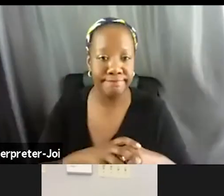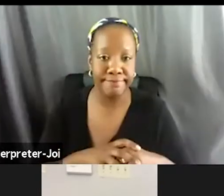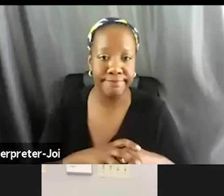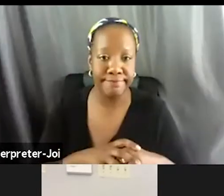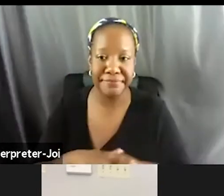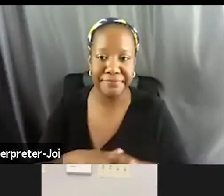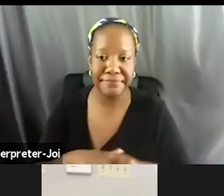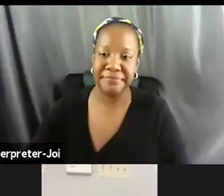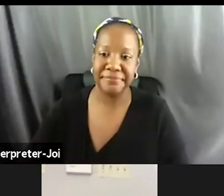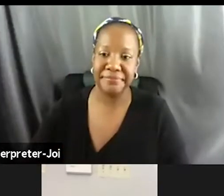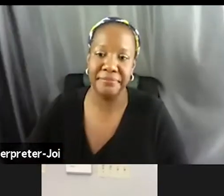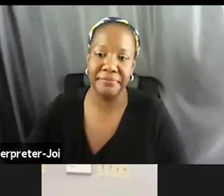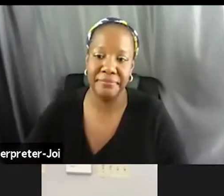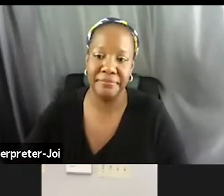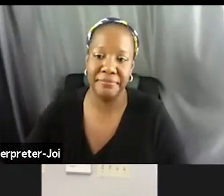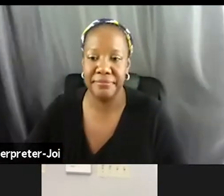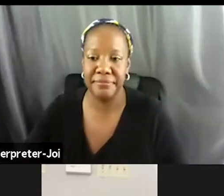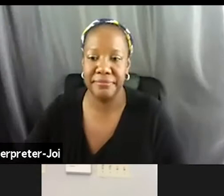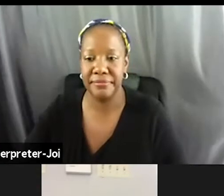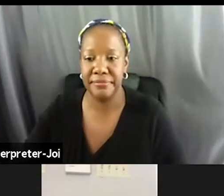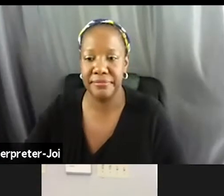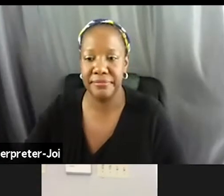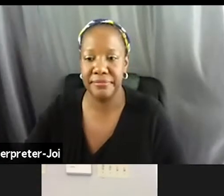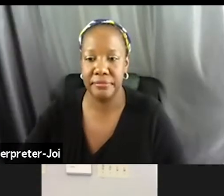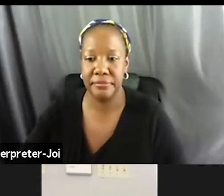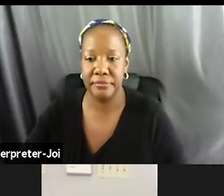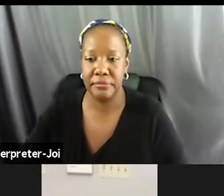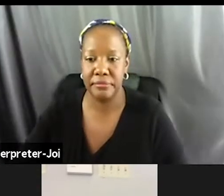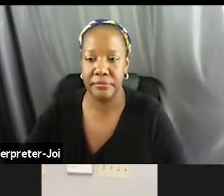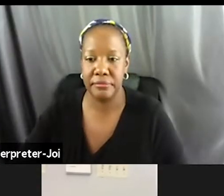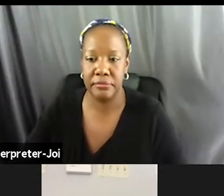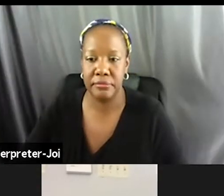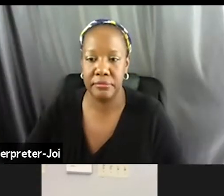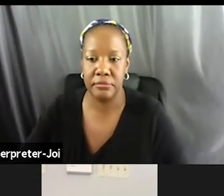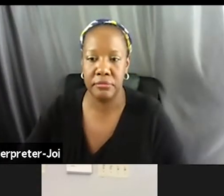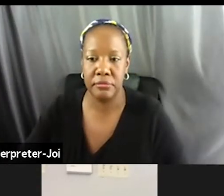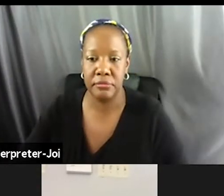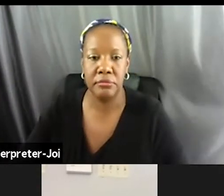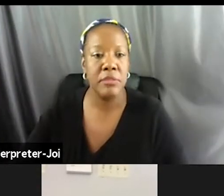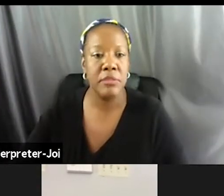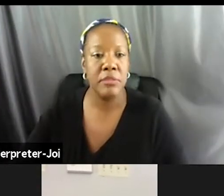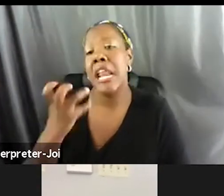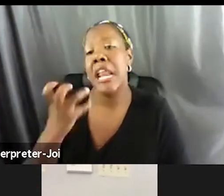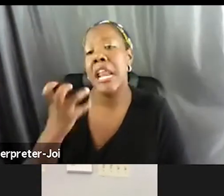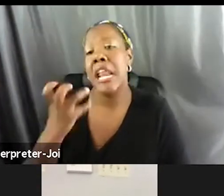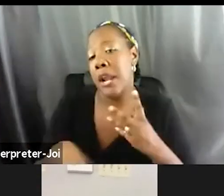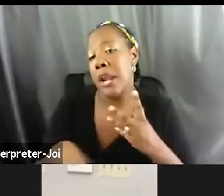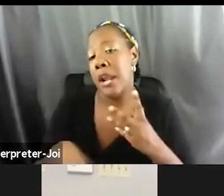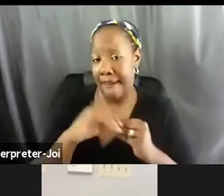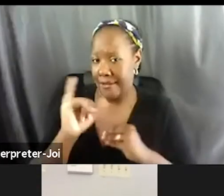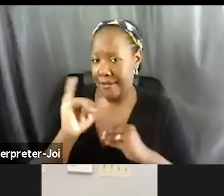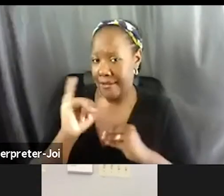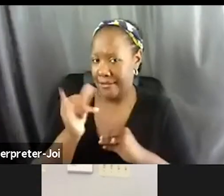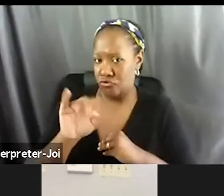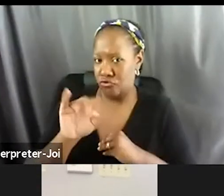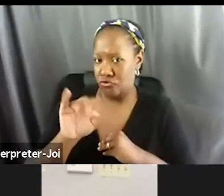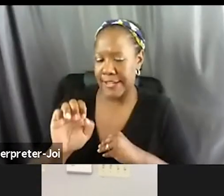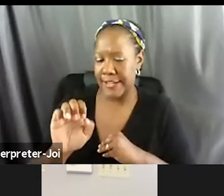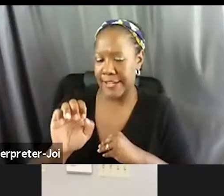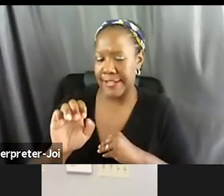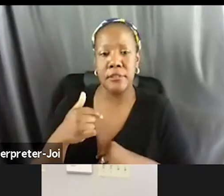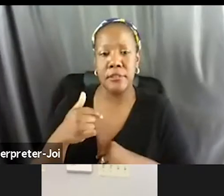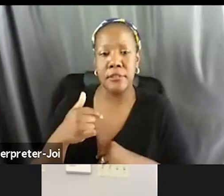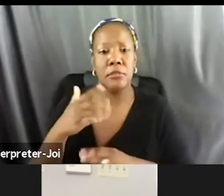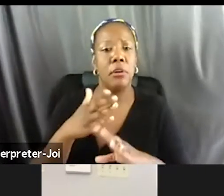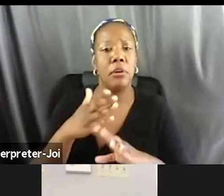Awesome. And I just wanted, this is Janice, I just wanted to add also, you said about beauty. Before I got sick, I was